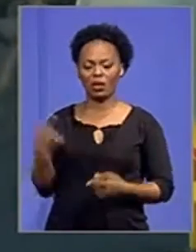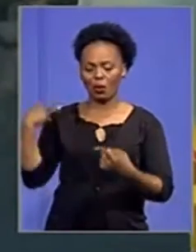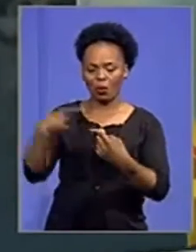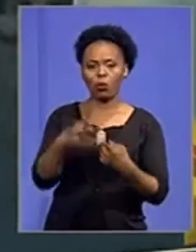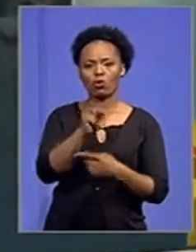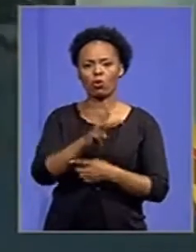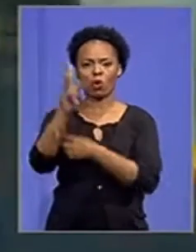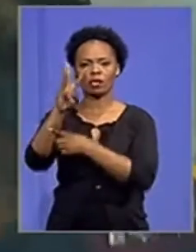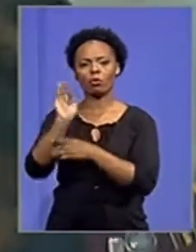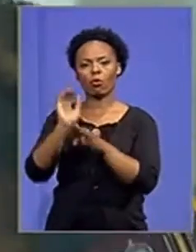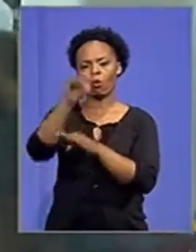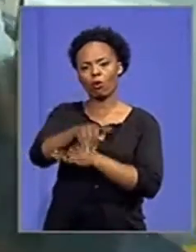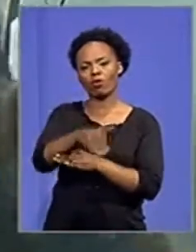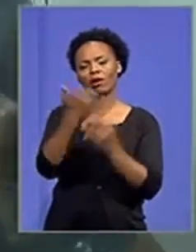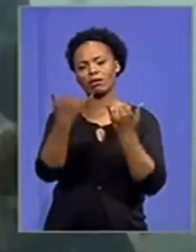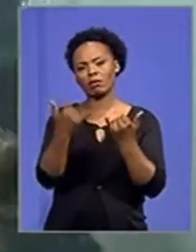ba fetang dikete tse